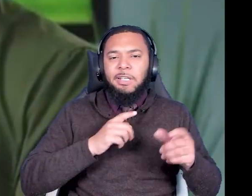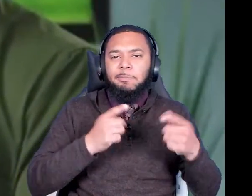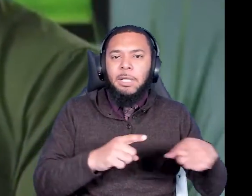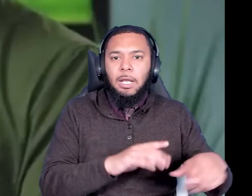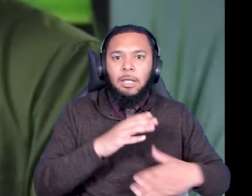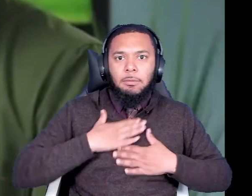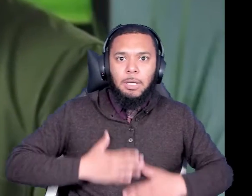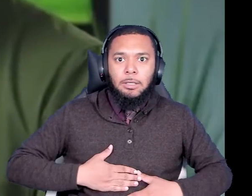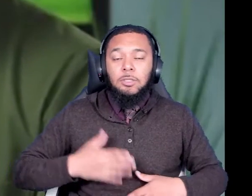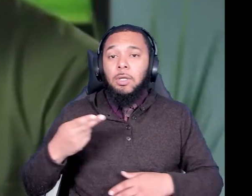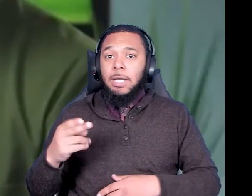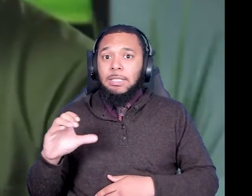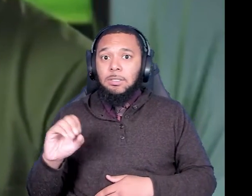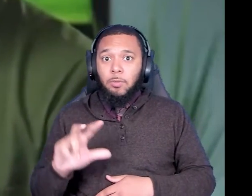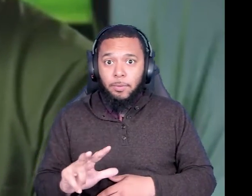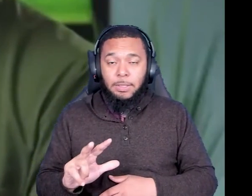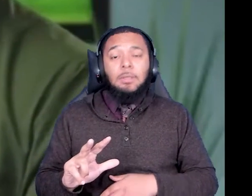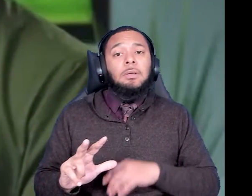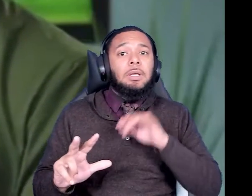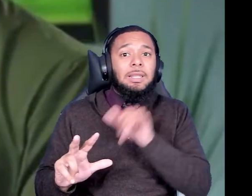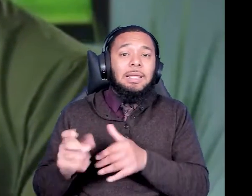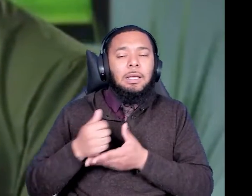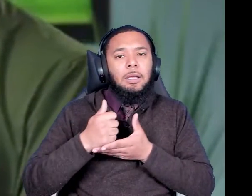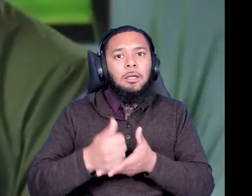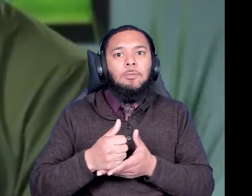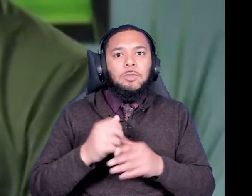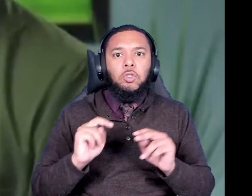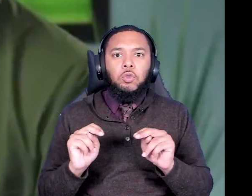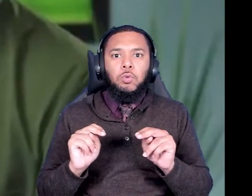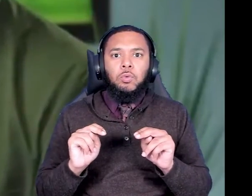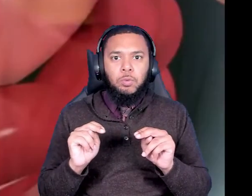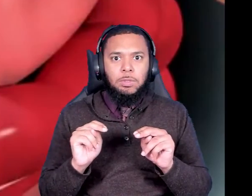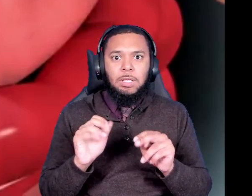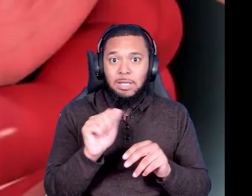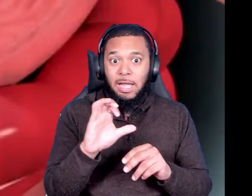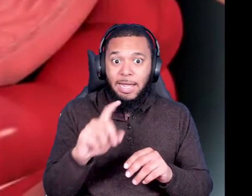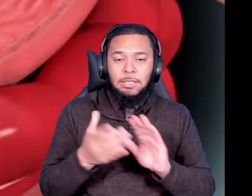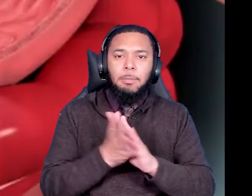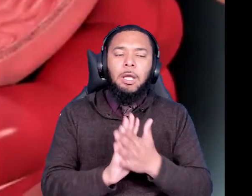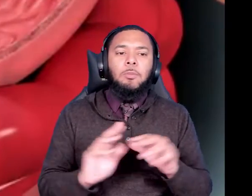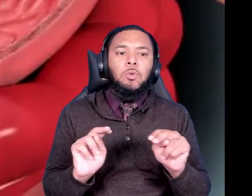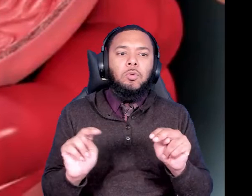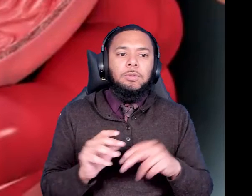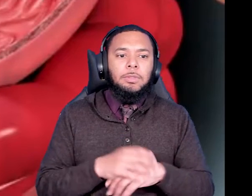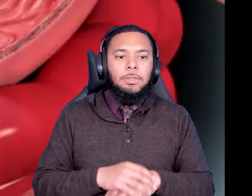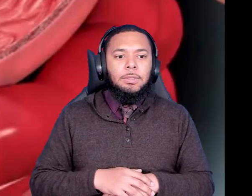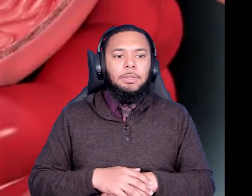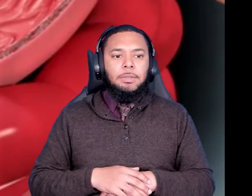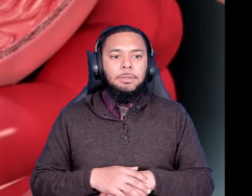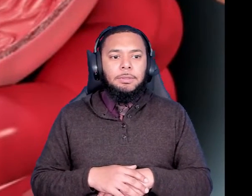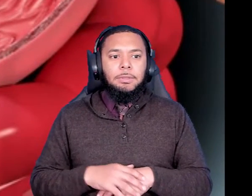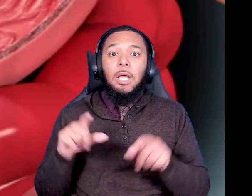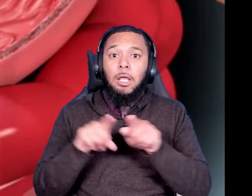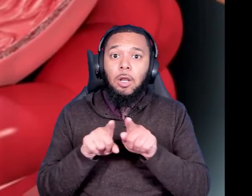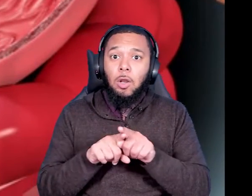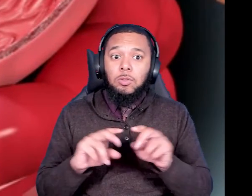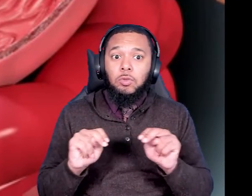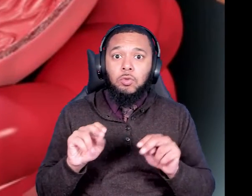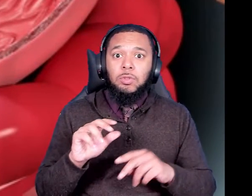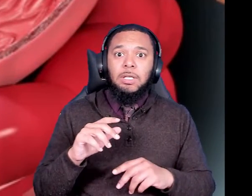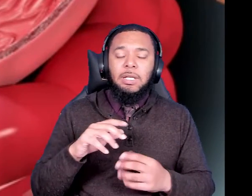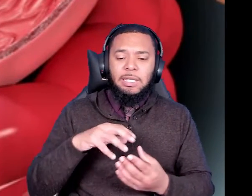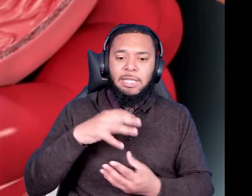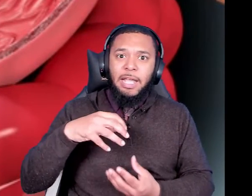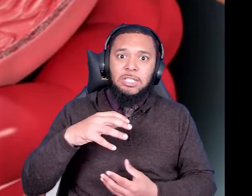that bicarbonate, it's going to help neutralize acids, okay? In the stomach and duodenum, it also neutralizes gastric